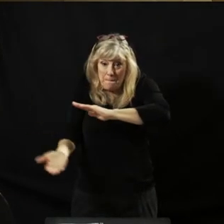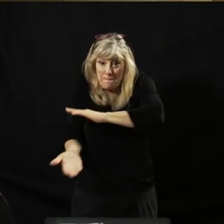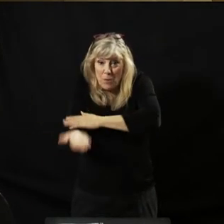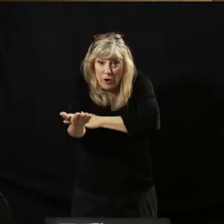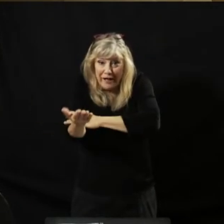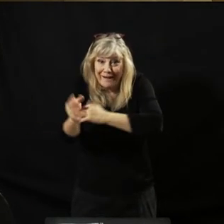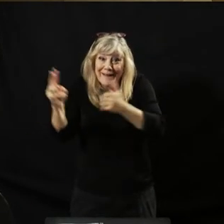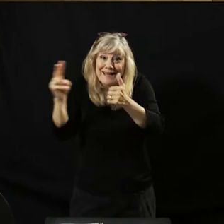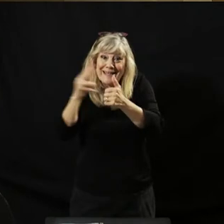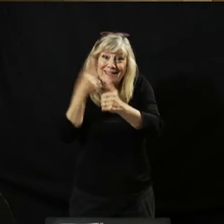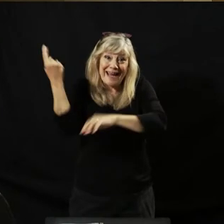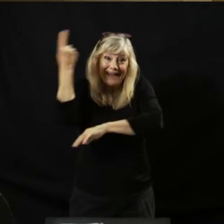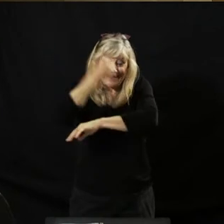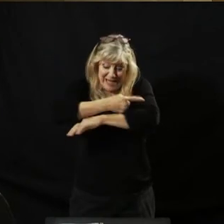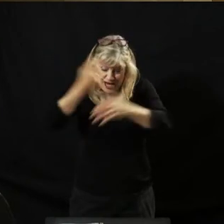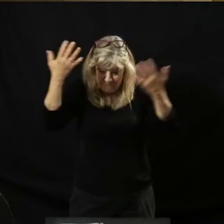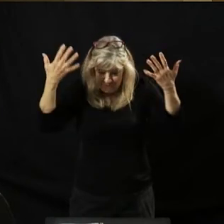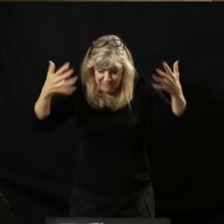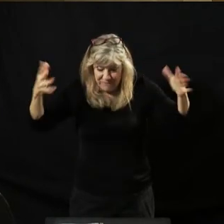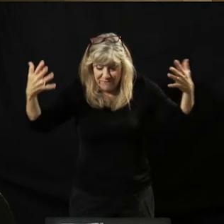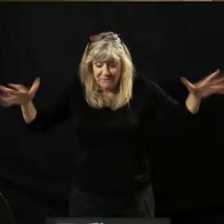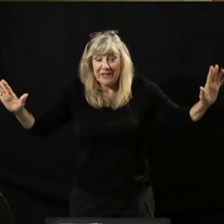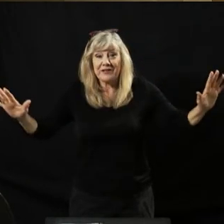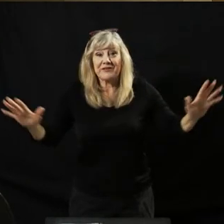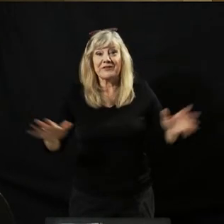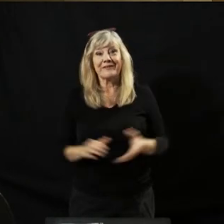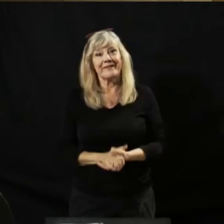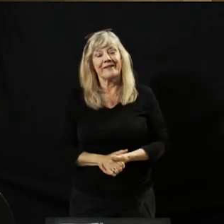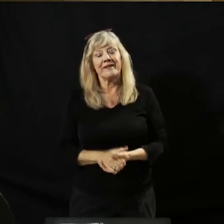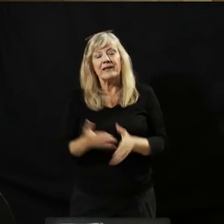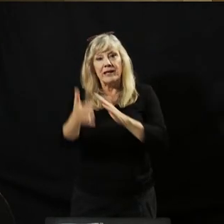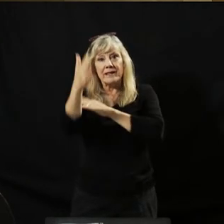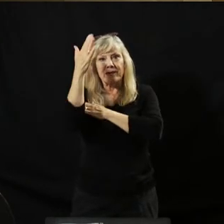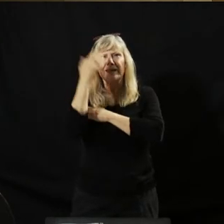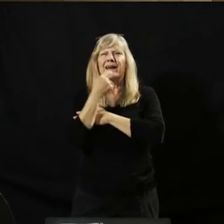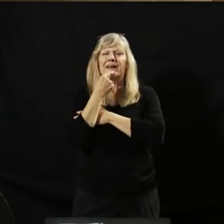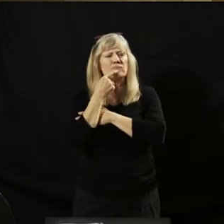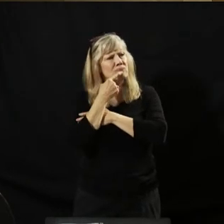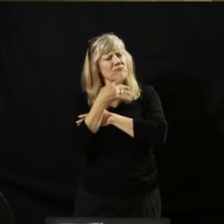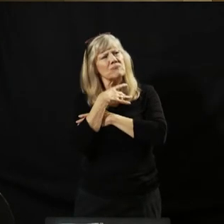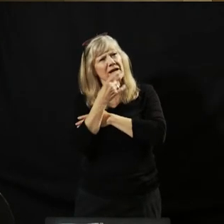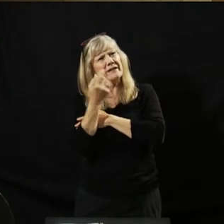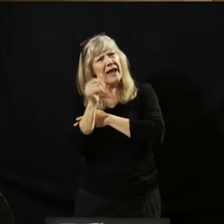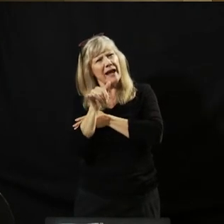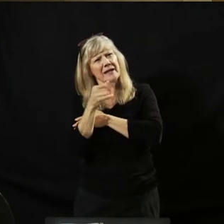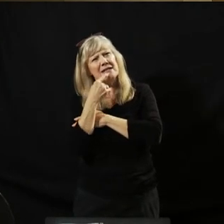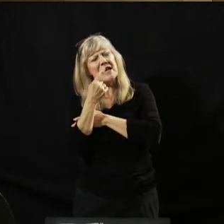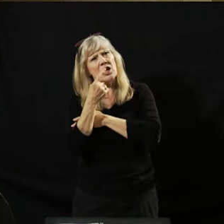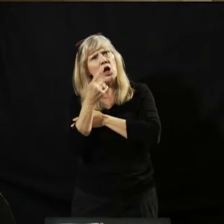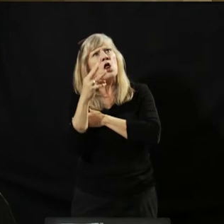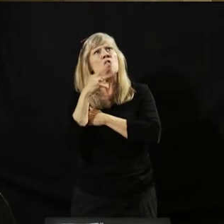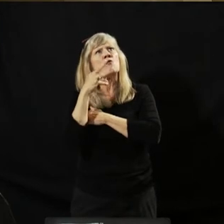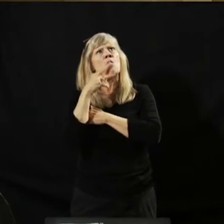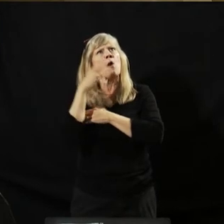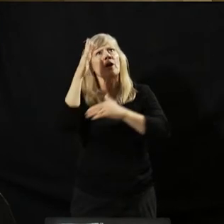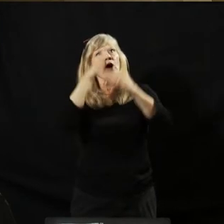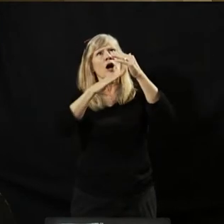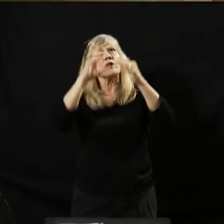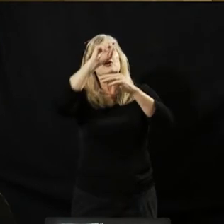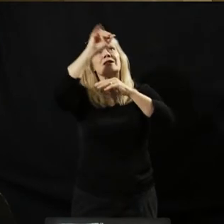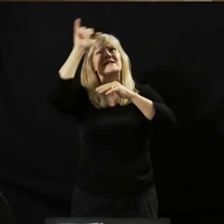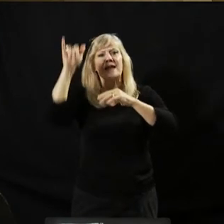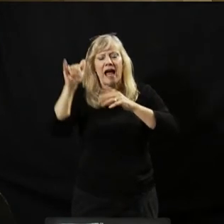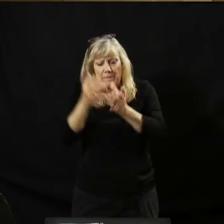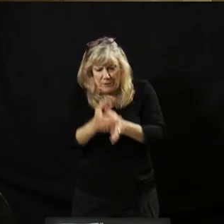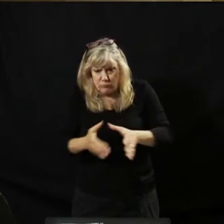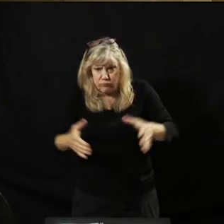the second day. Then God said, "Let the water under the sky be gathered into a single